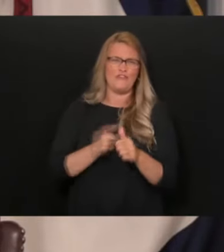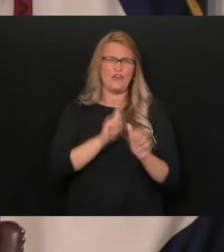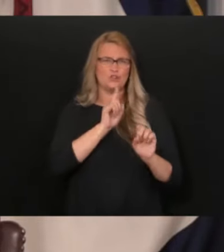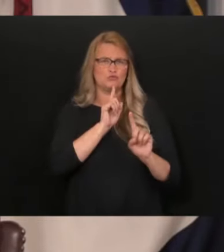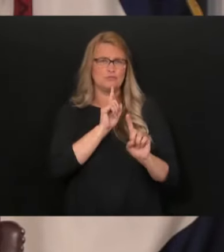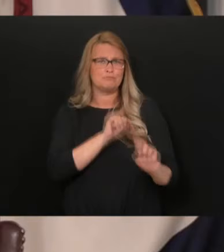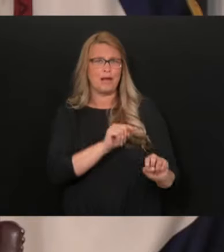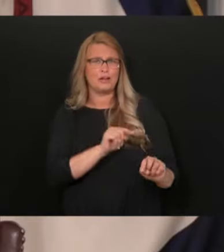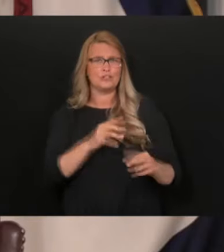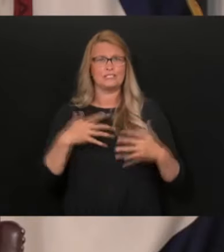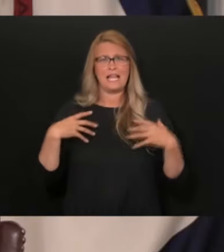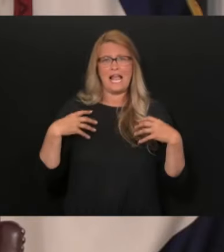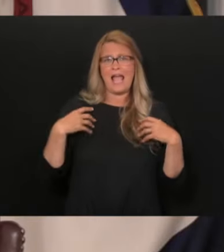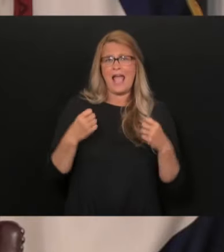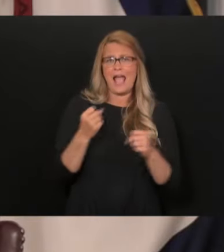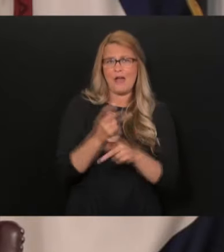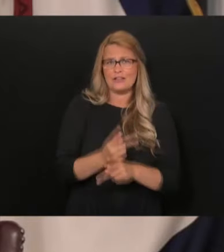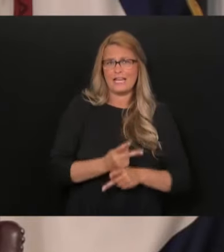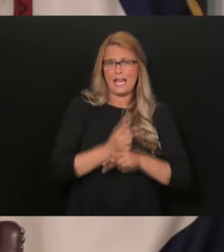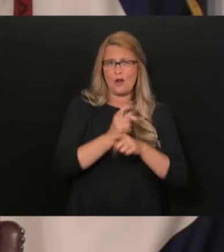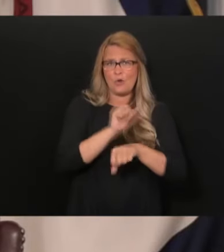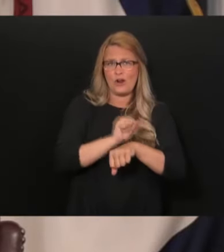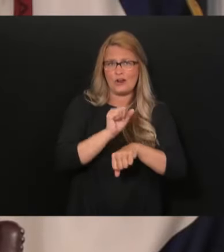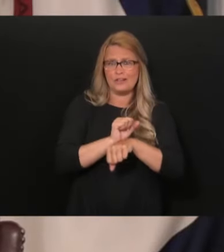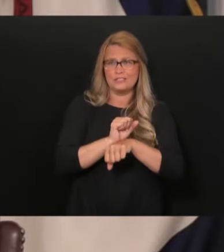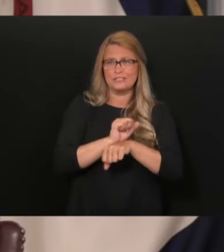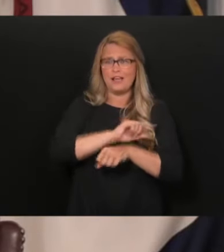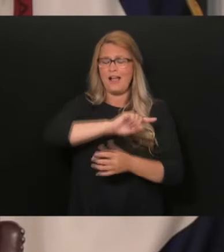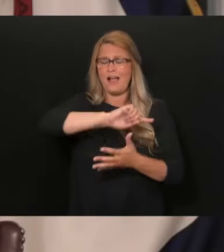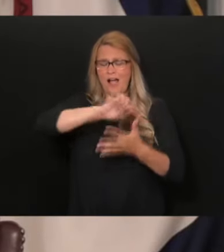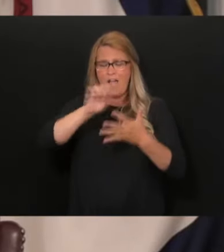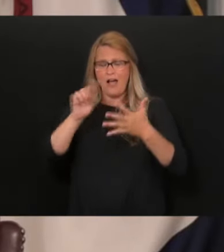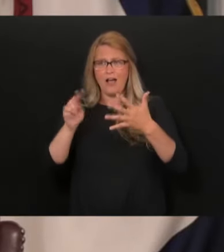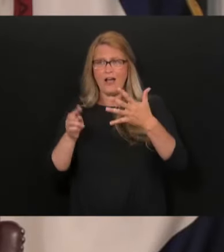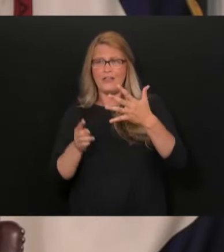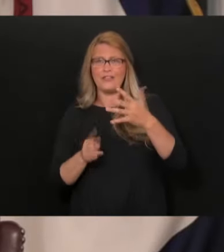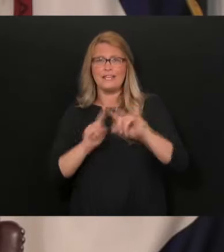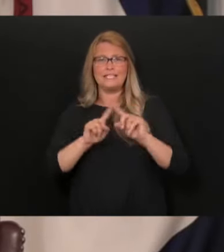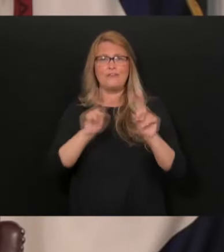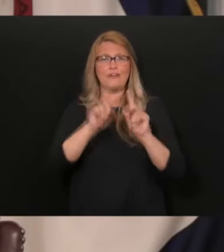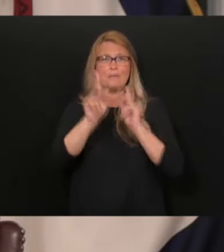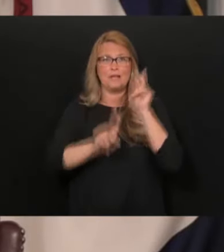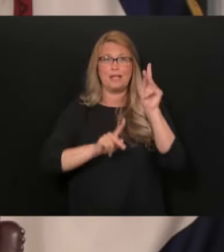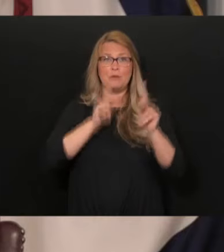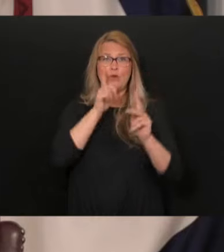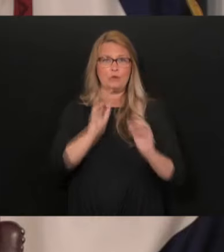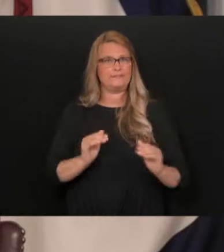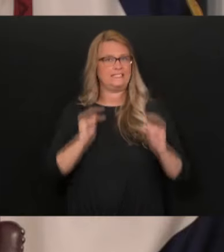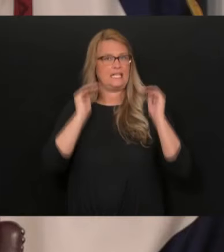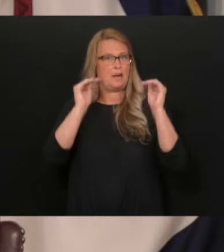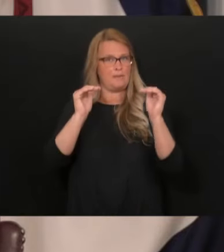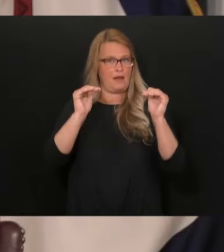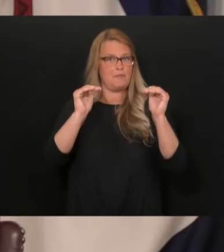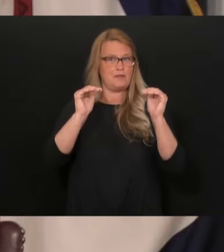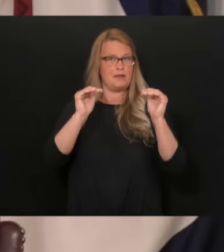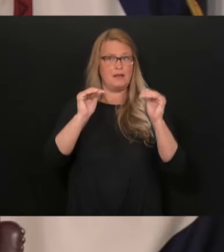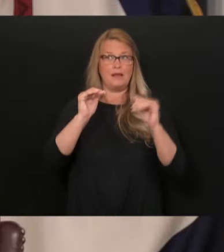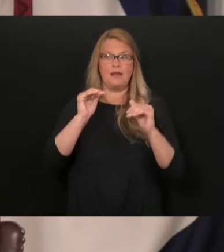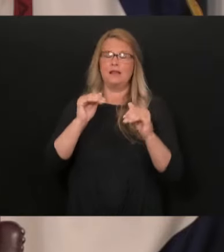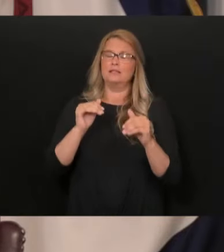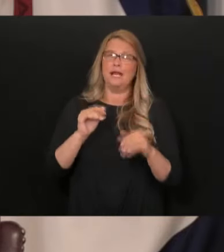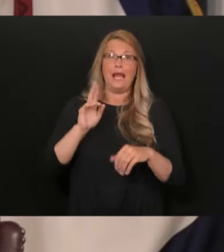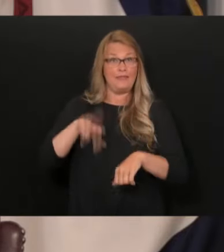the healthcare, the local healthcare, and all the different people that have stepped up and everything, plus our National Guard,